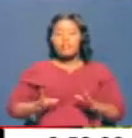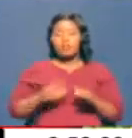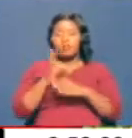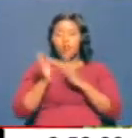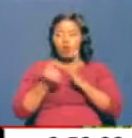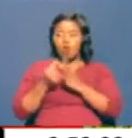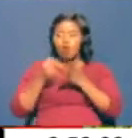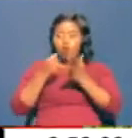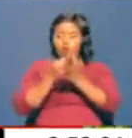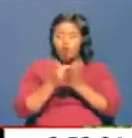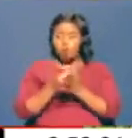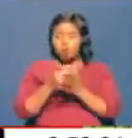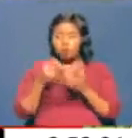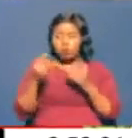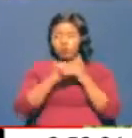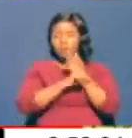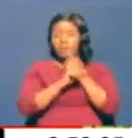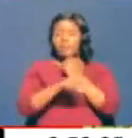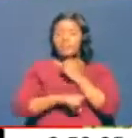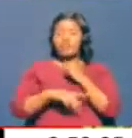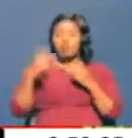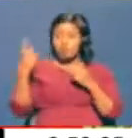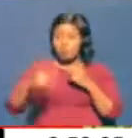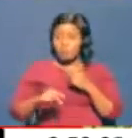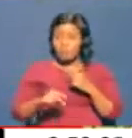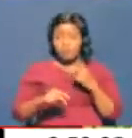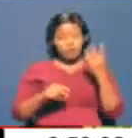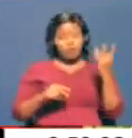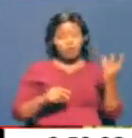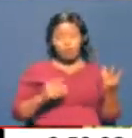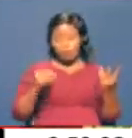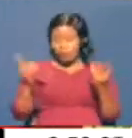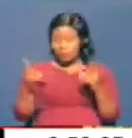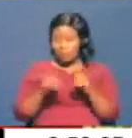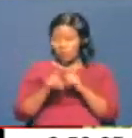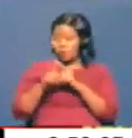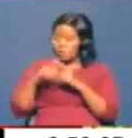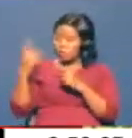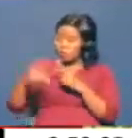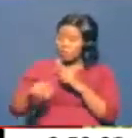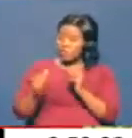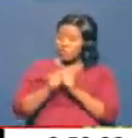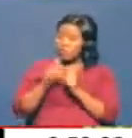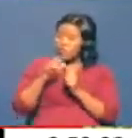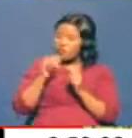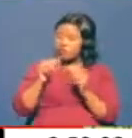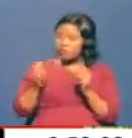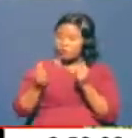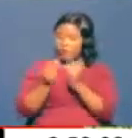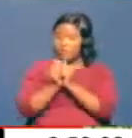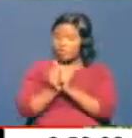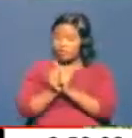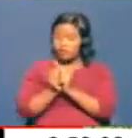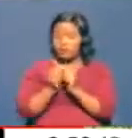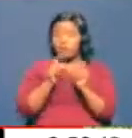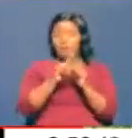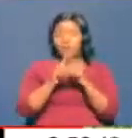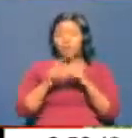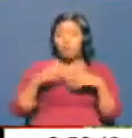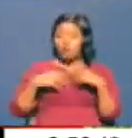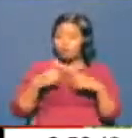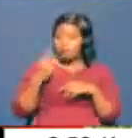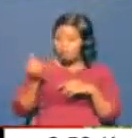Cameroon 4-1. Cameroon, who finished the match with 10 men, scored their consolation goal through Enoch Simon in the